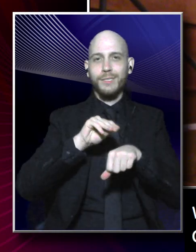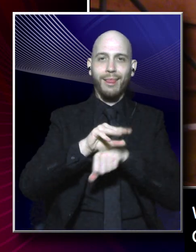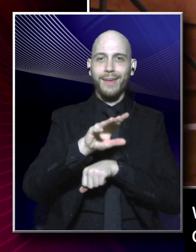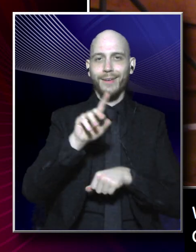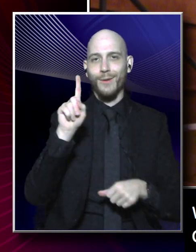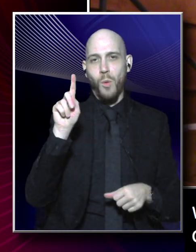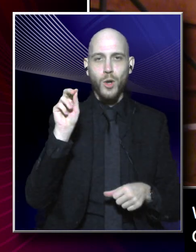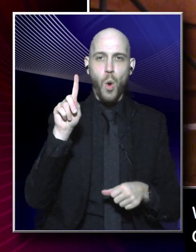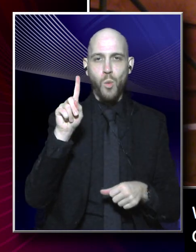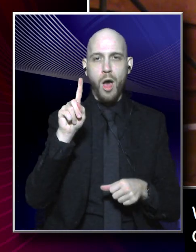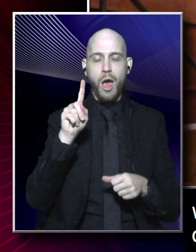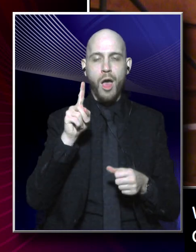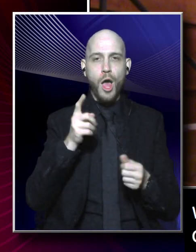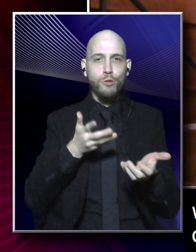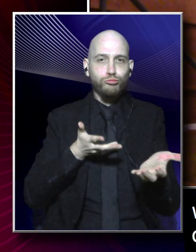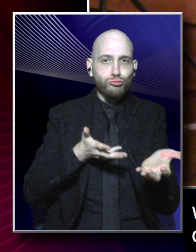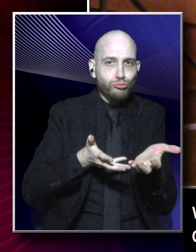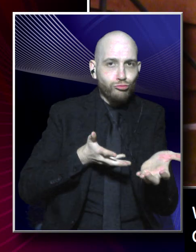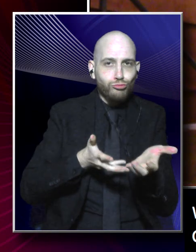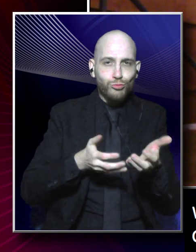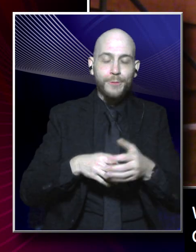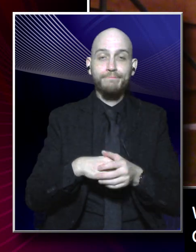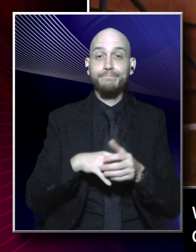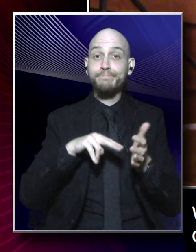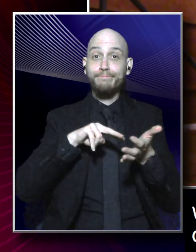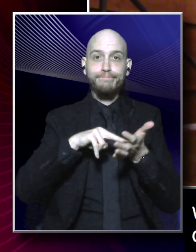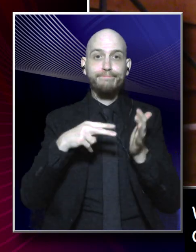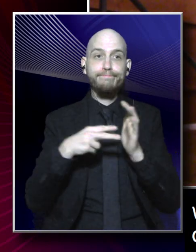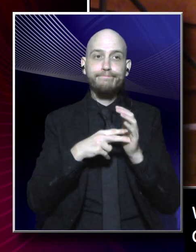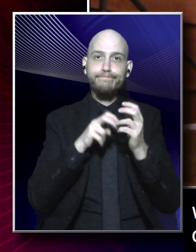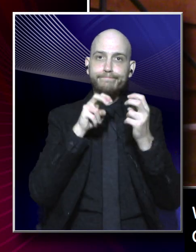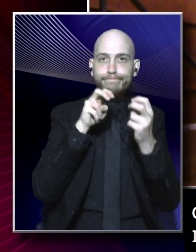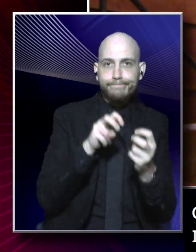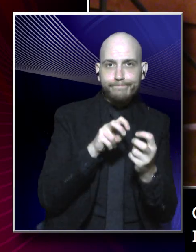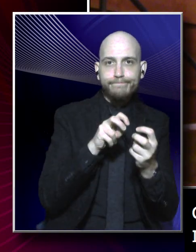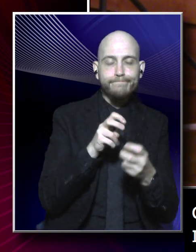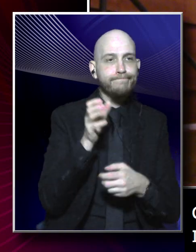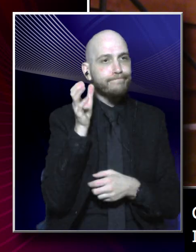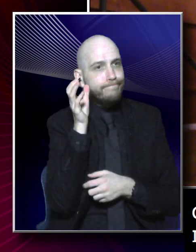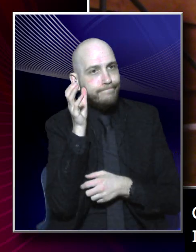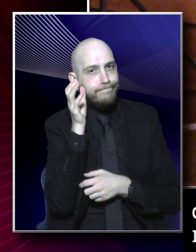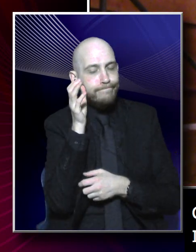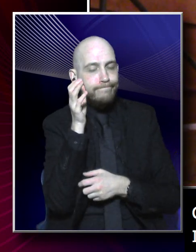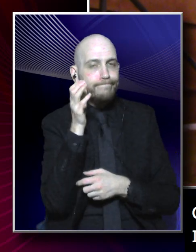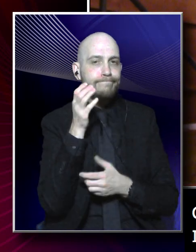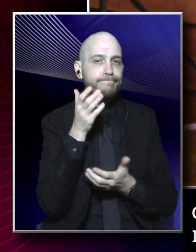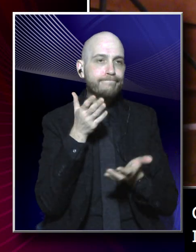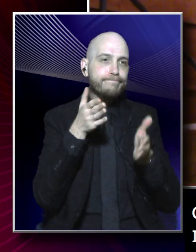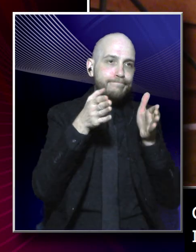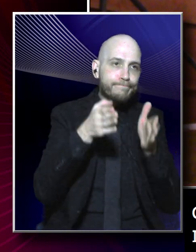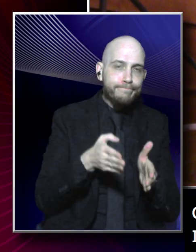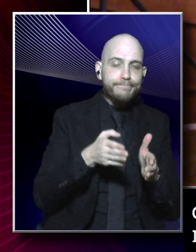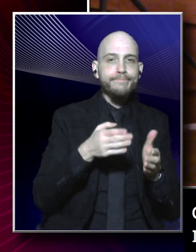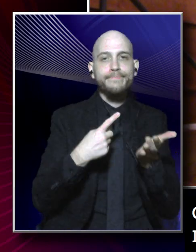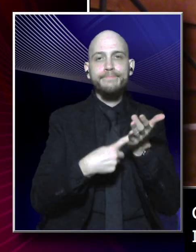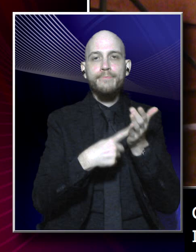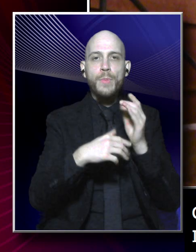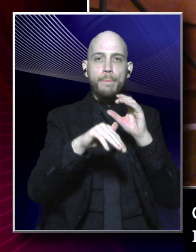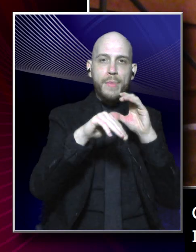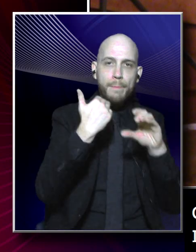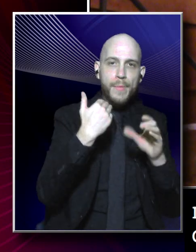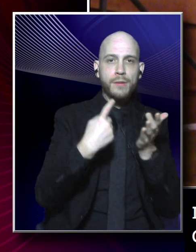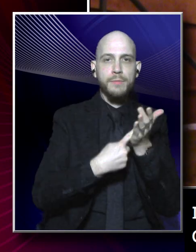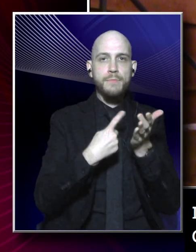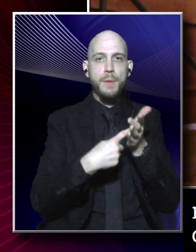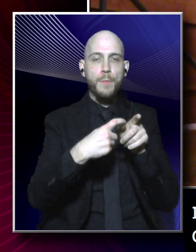So listening to the individual that is calling or emailing and sort of talking, in some cases, talking